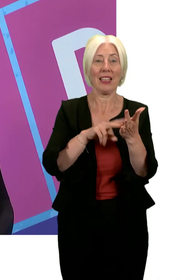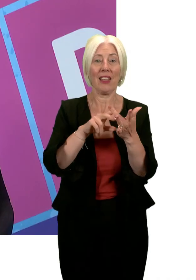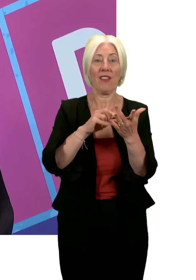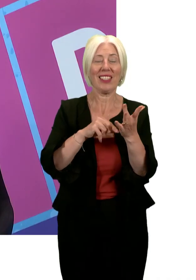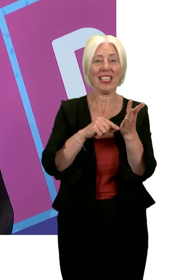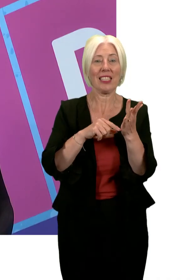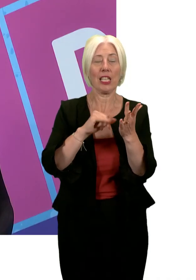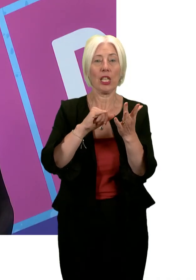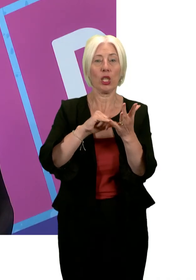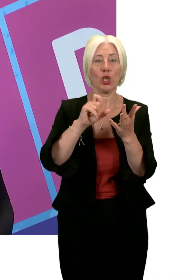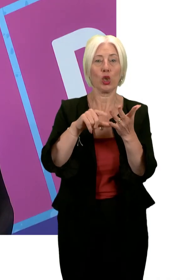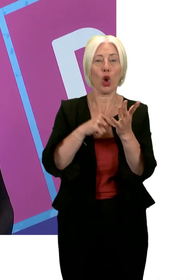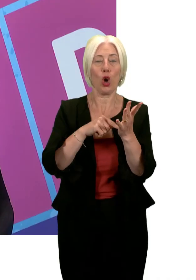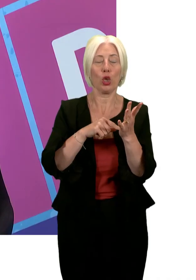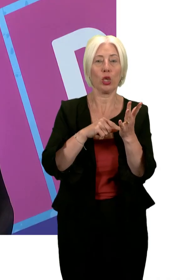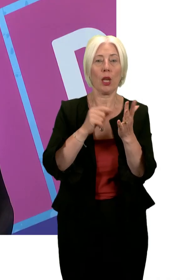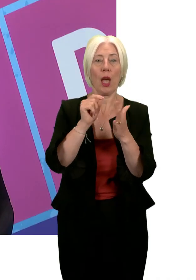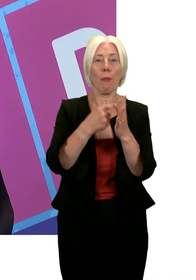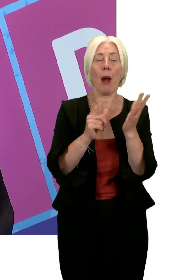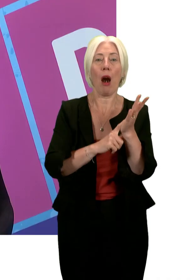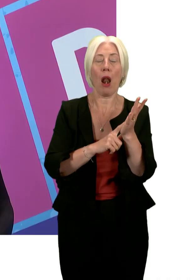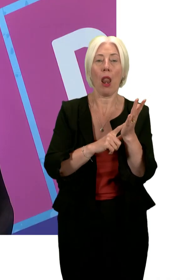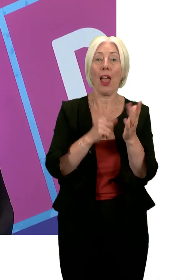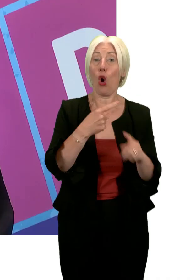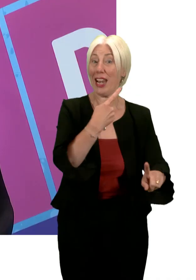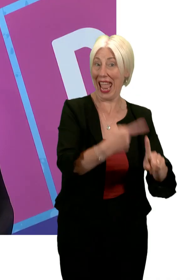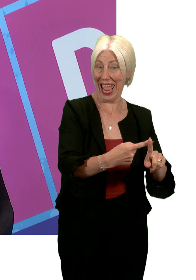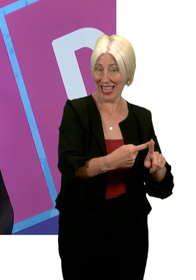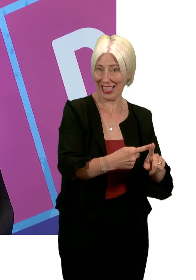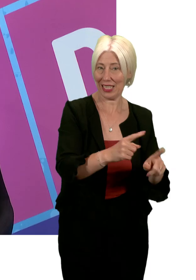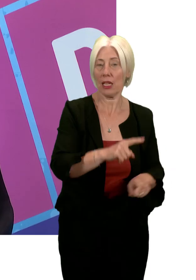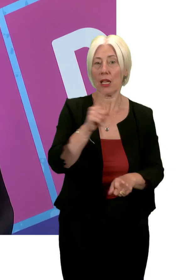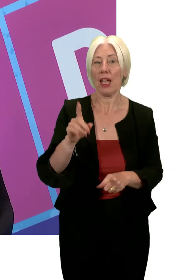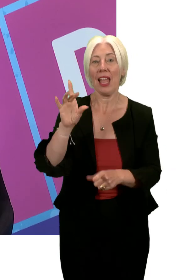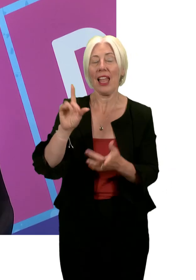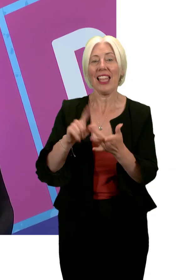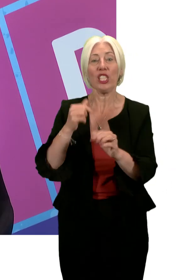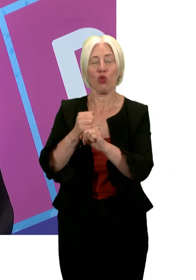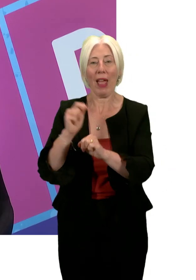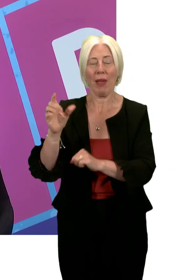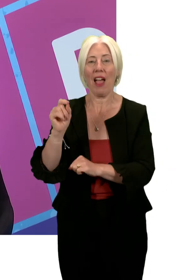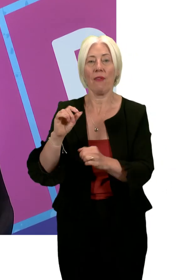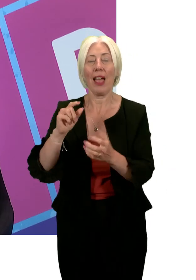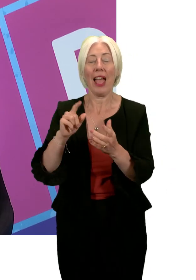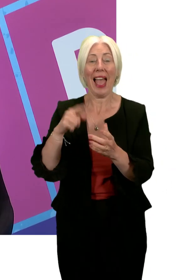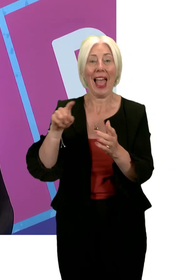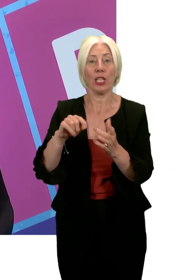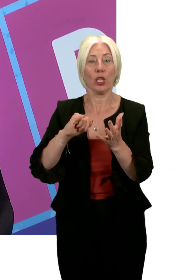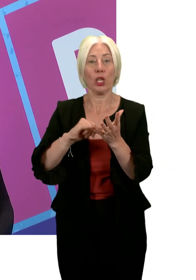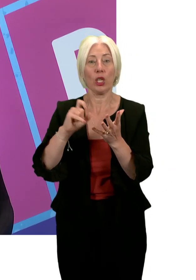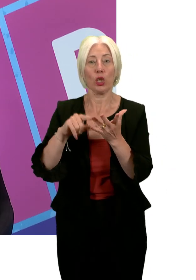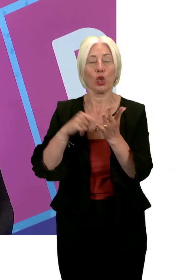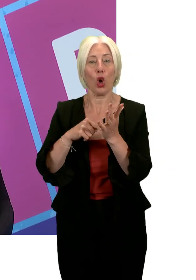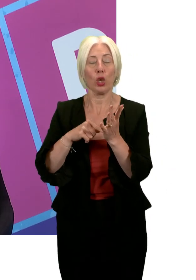@VisitScottParl on X. And on Instagram, we are at Scott Parl. So I would also add that this